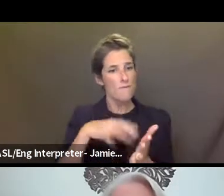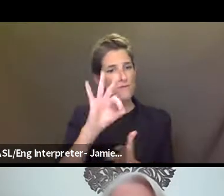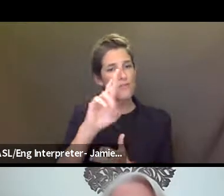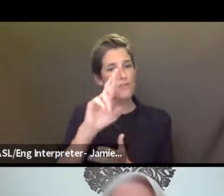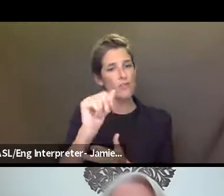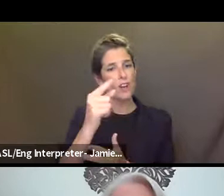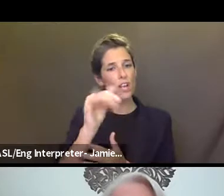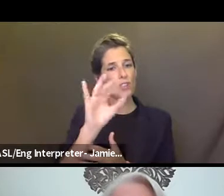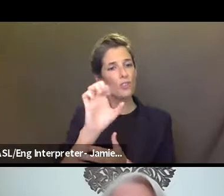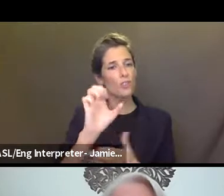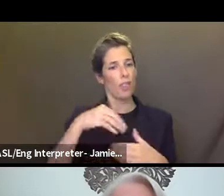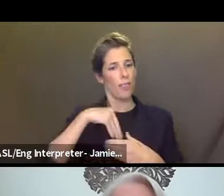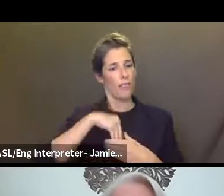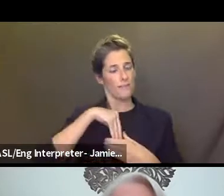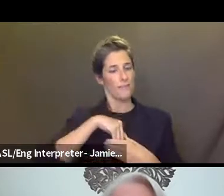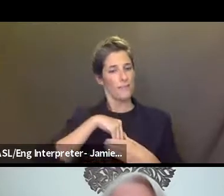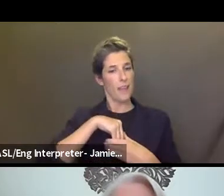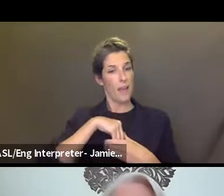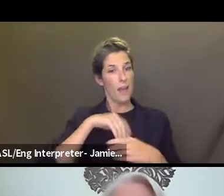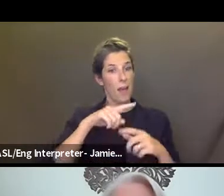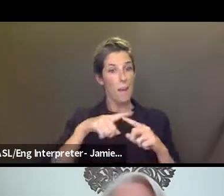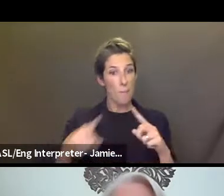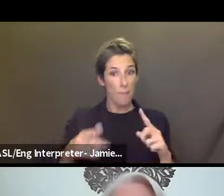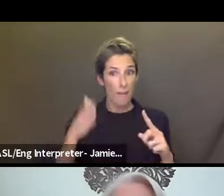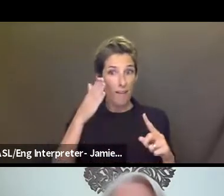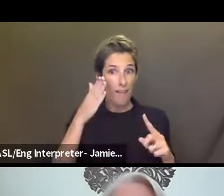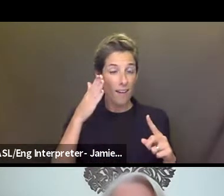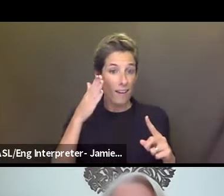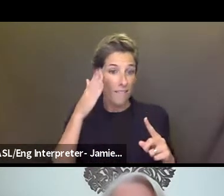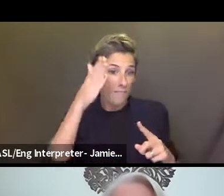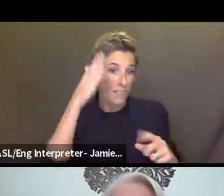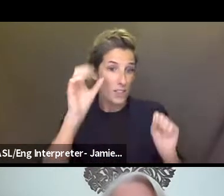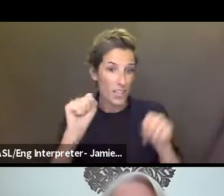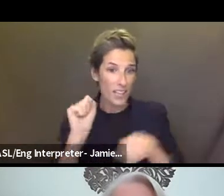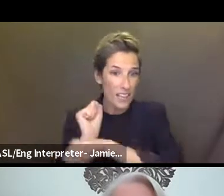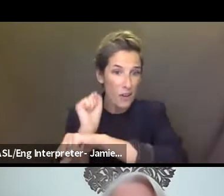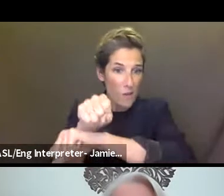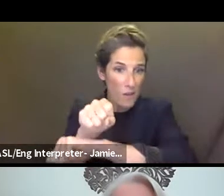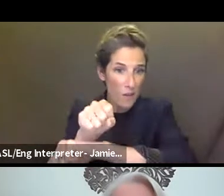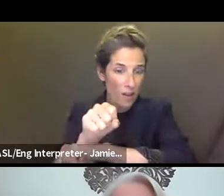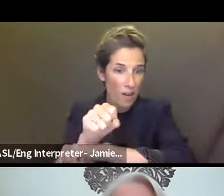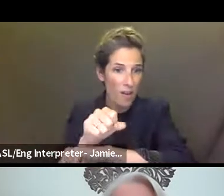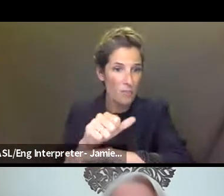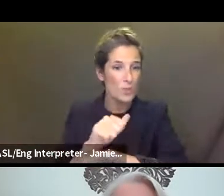later on. So it's not always a negative to be broken.